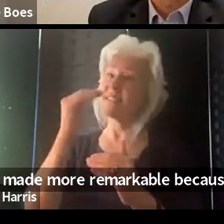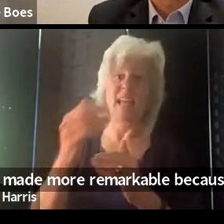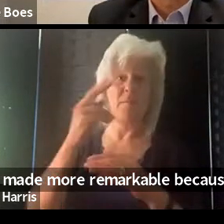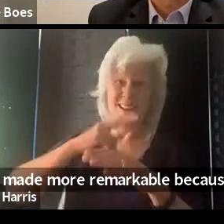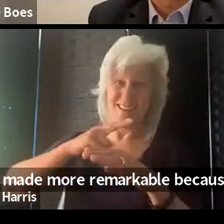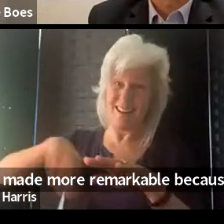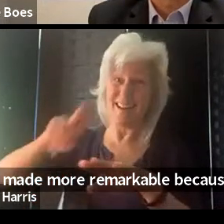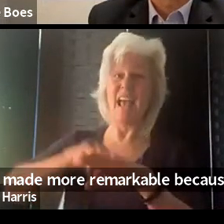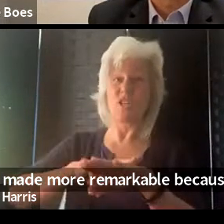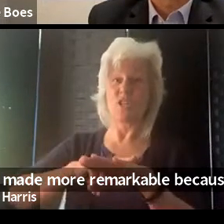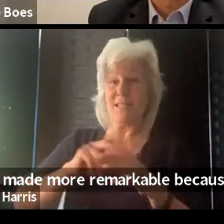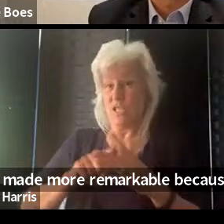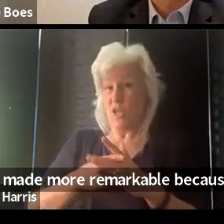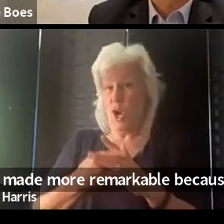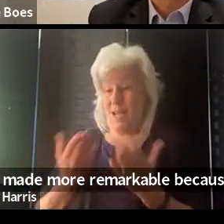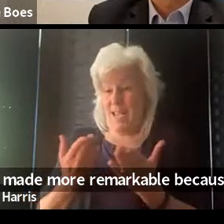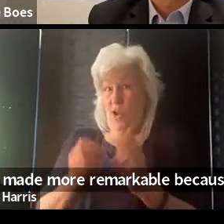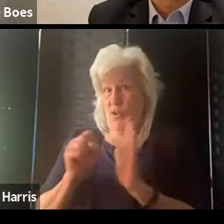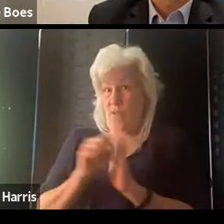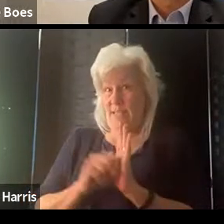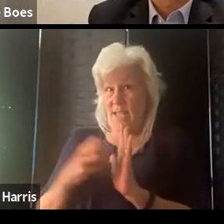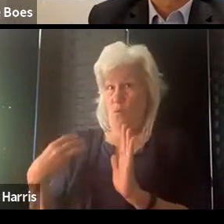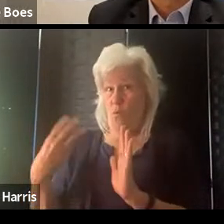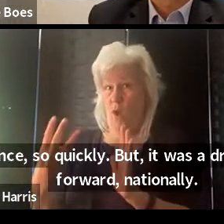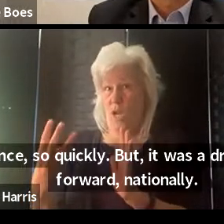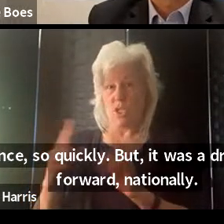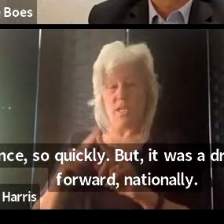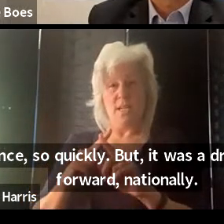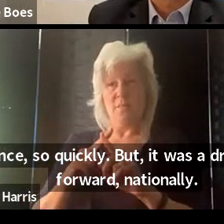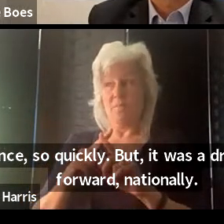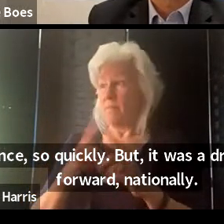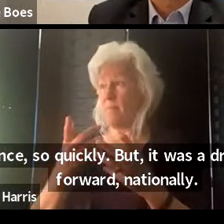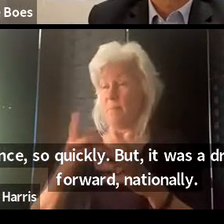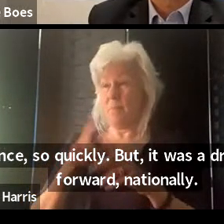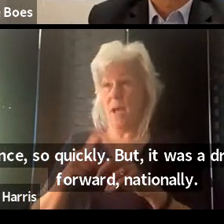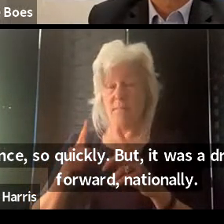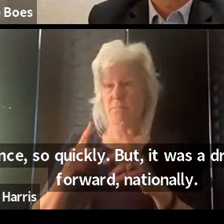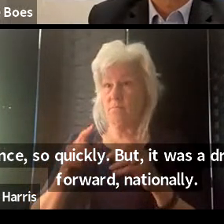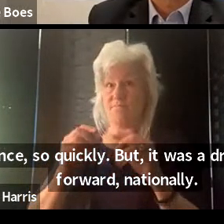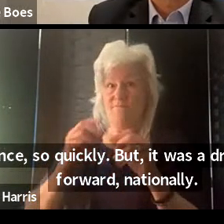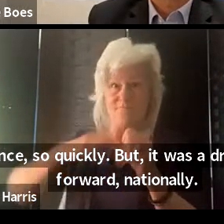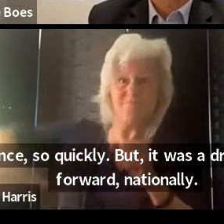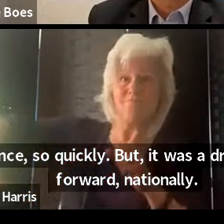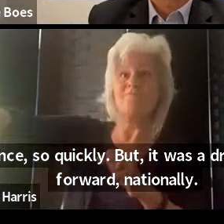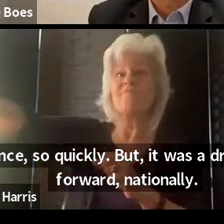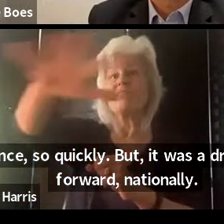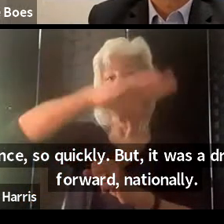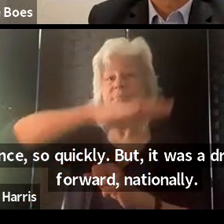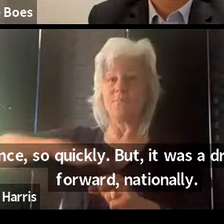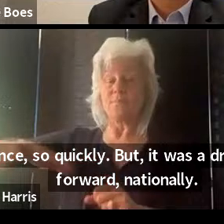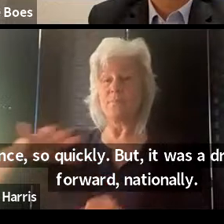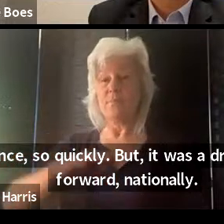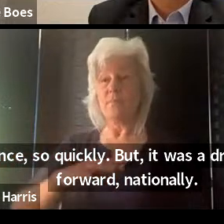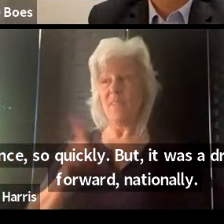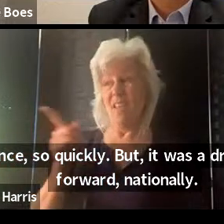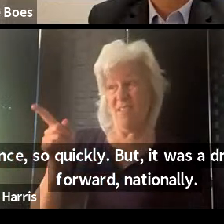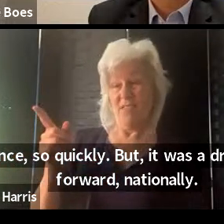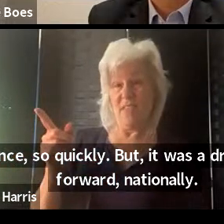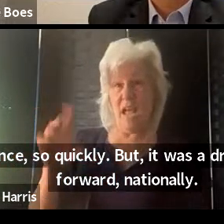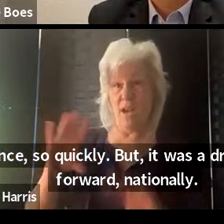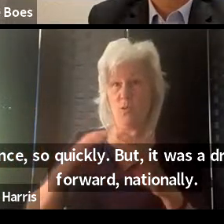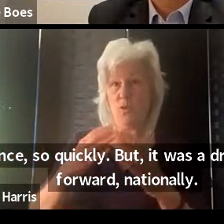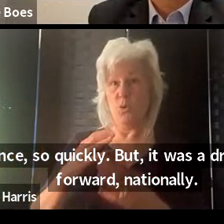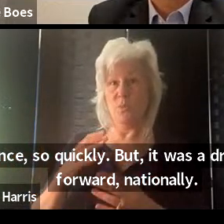state of Washington and by a citizen lobby that was volunteer